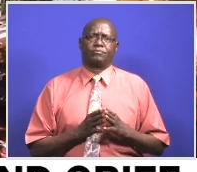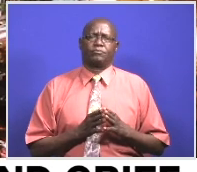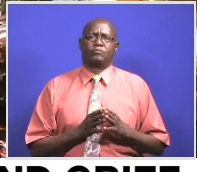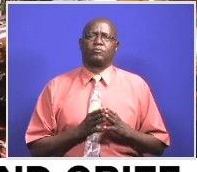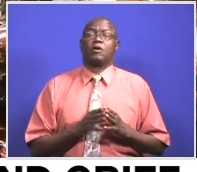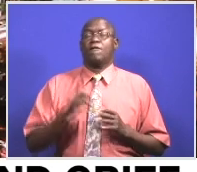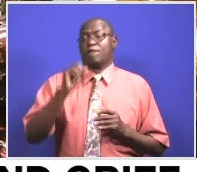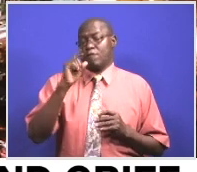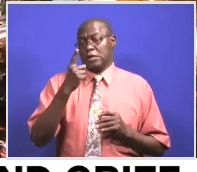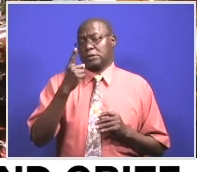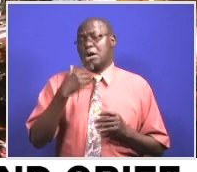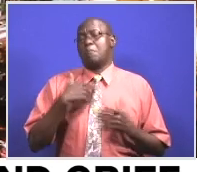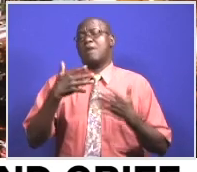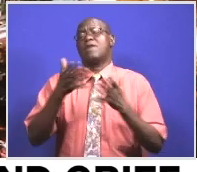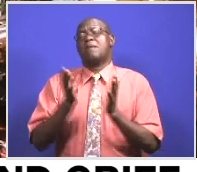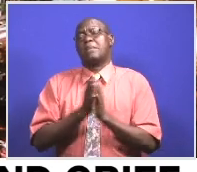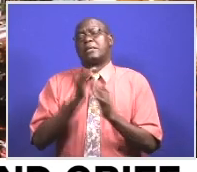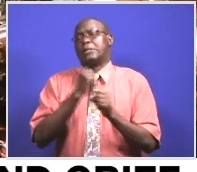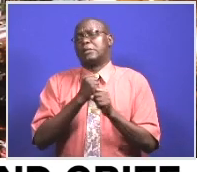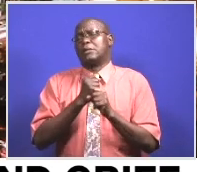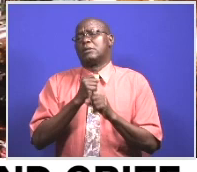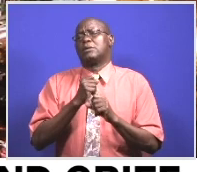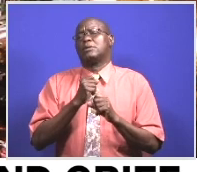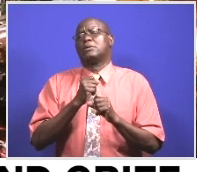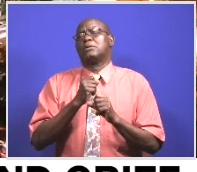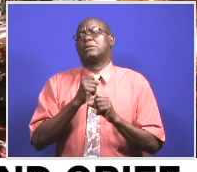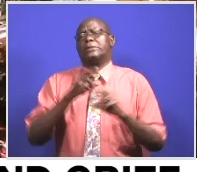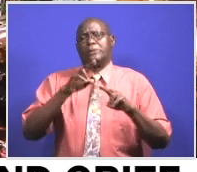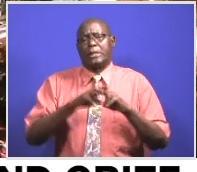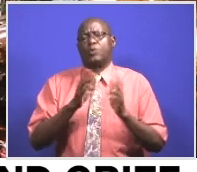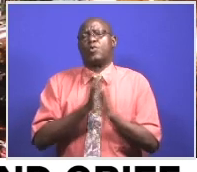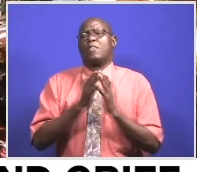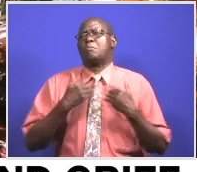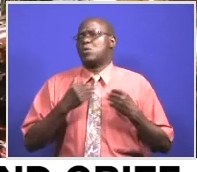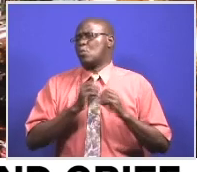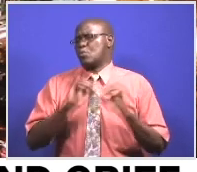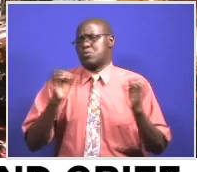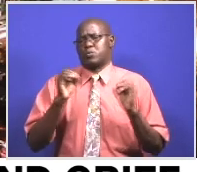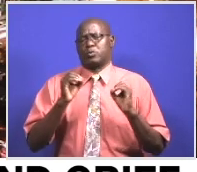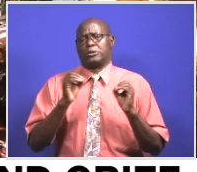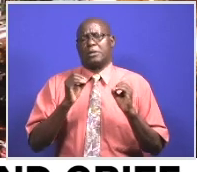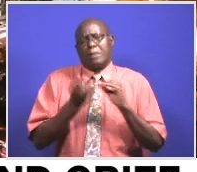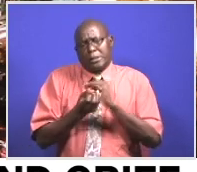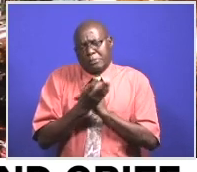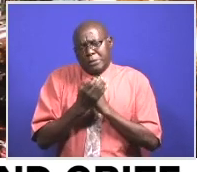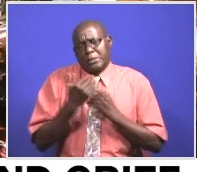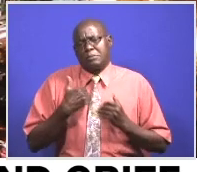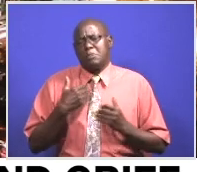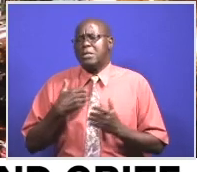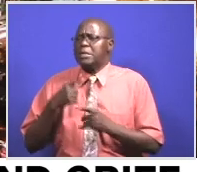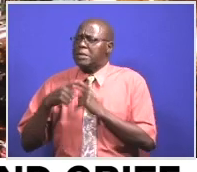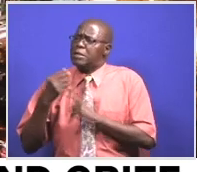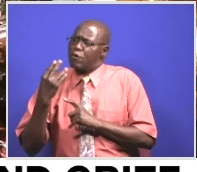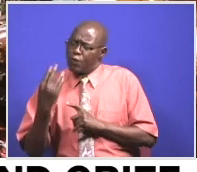is to sit with me, Tess, and tell me what happened. Yes, at that time I was 4 years. But